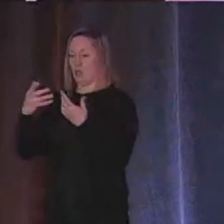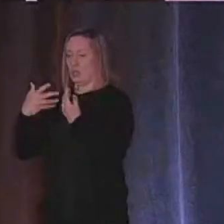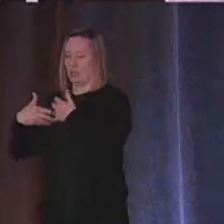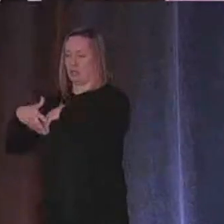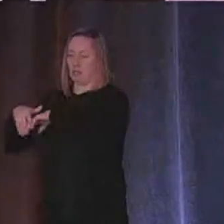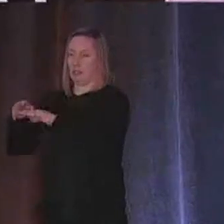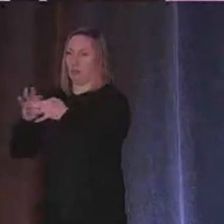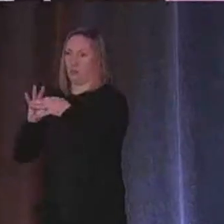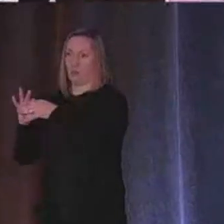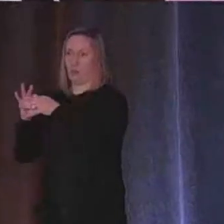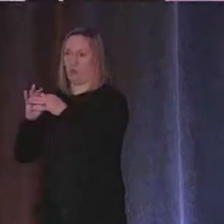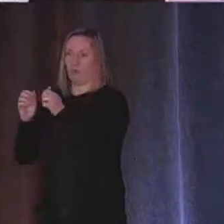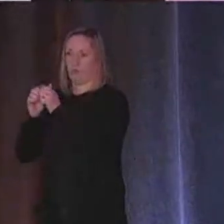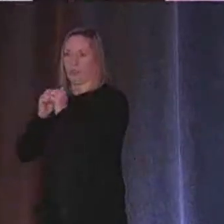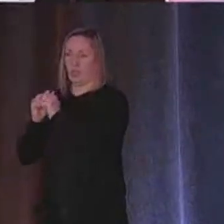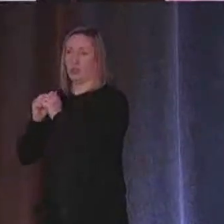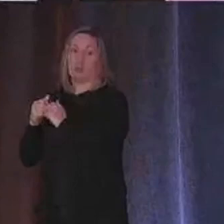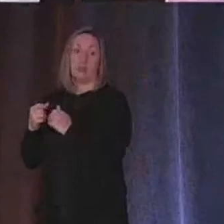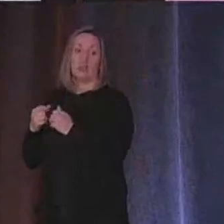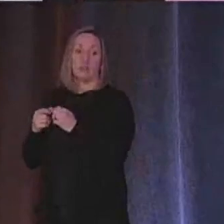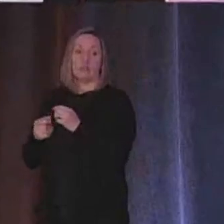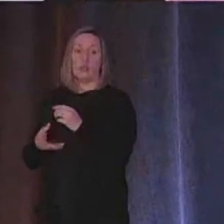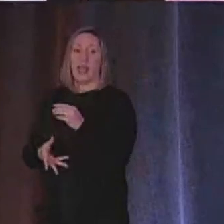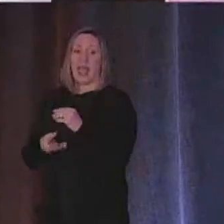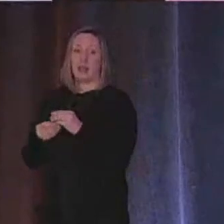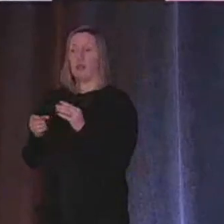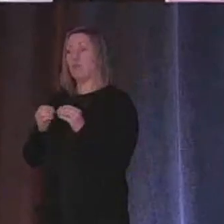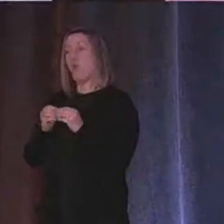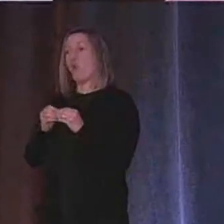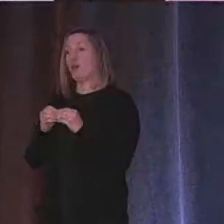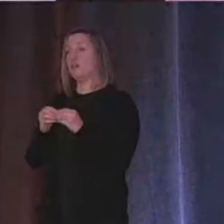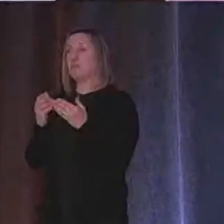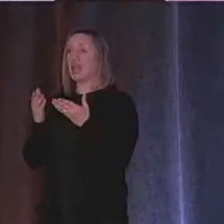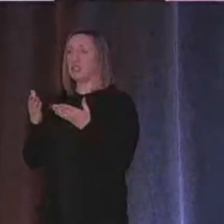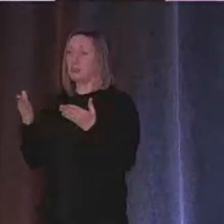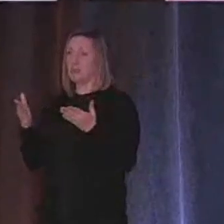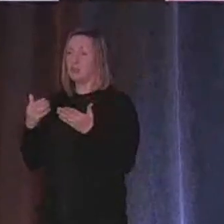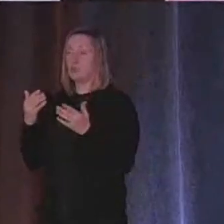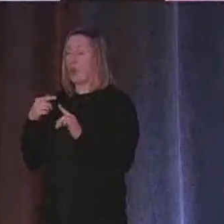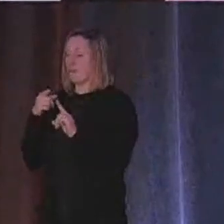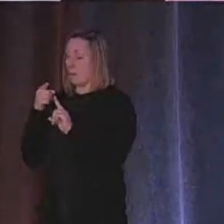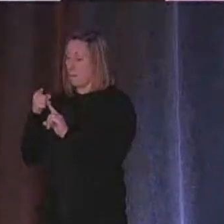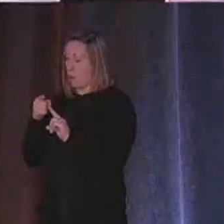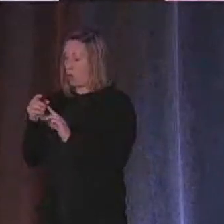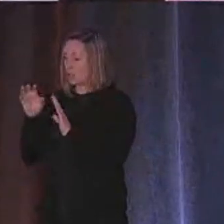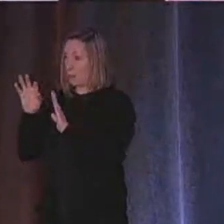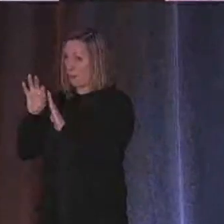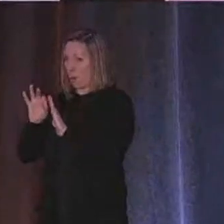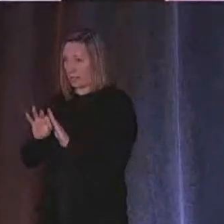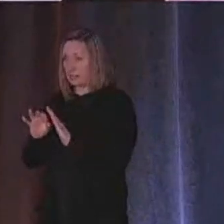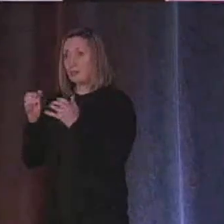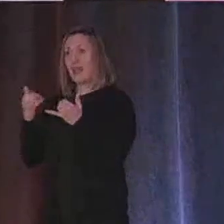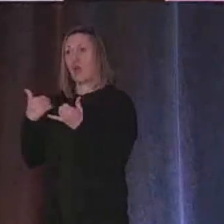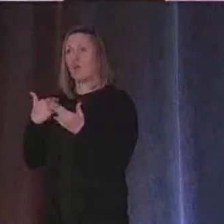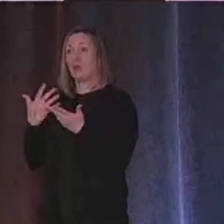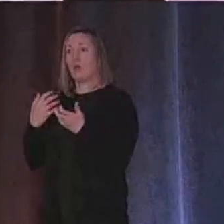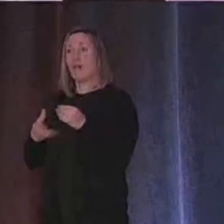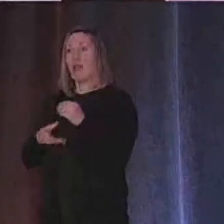Okay, so then adding our additional attributes, right? So we had those points, but now we want to add color and size to